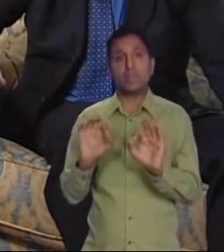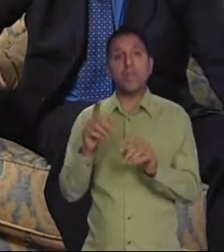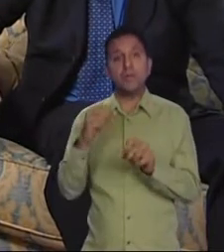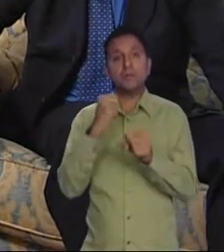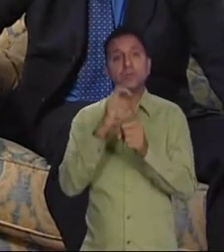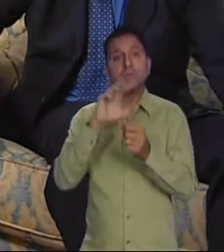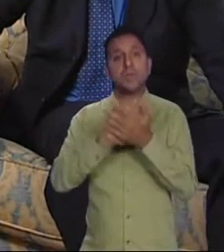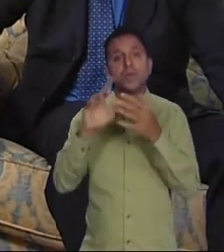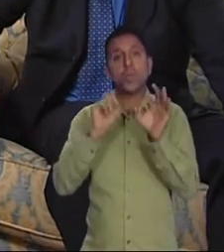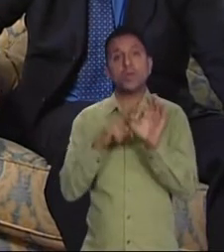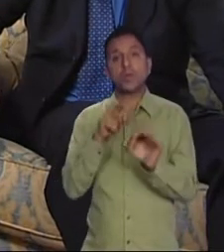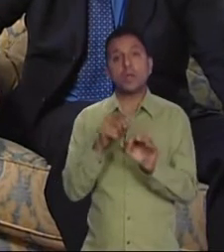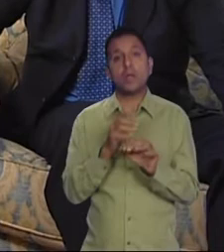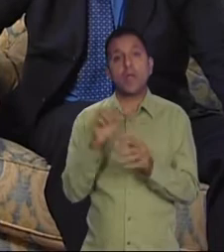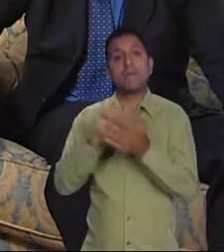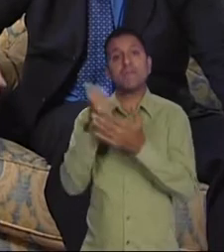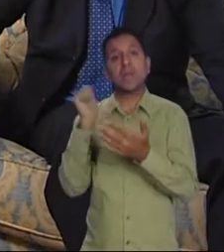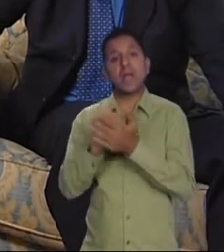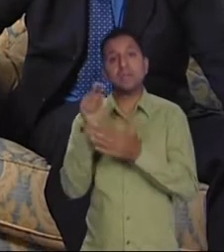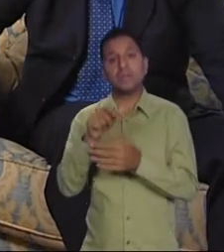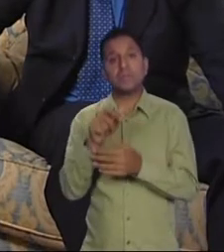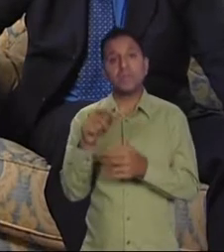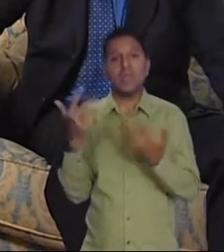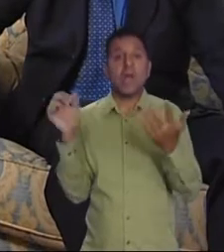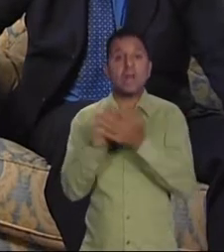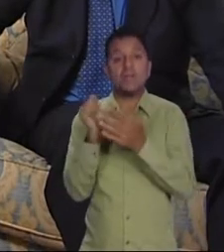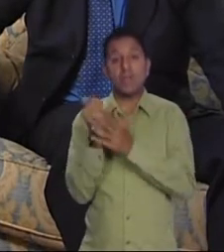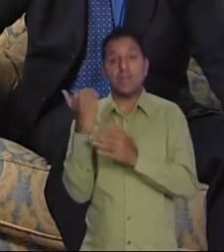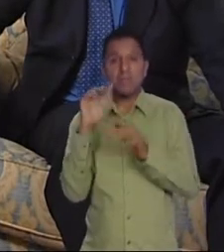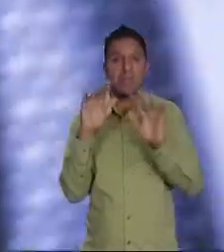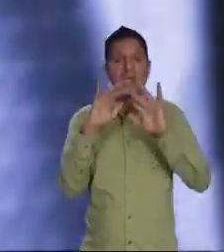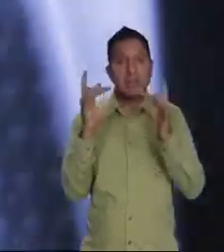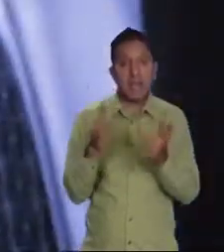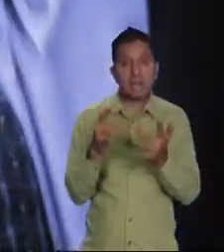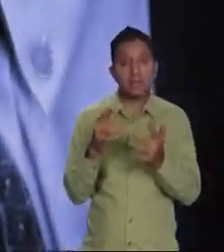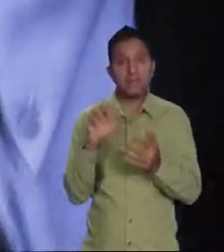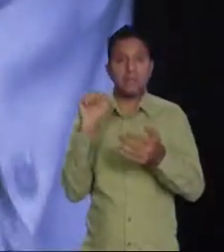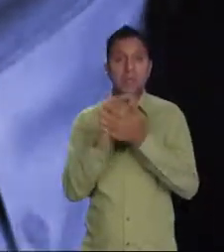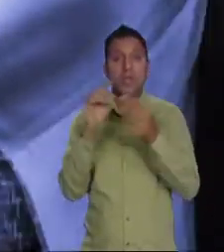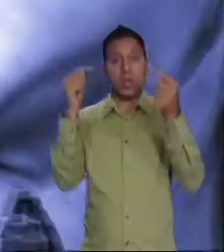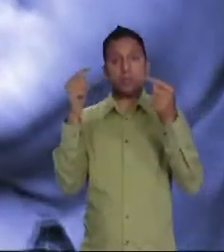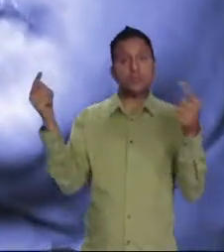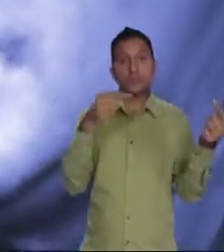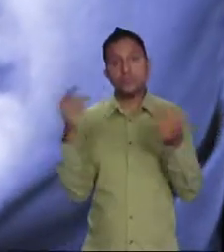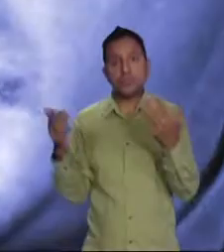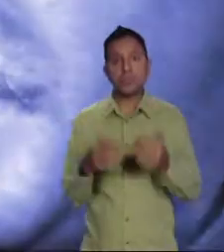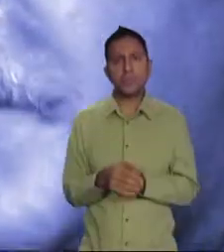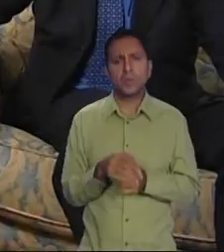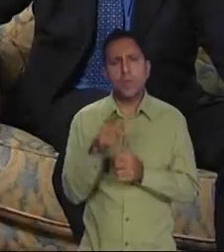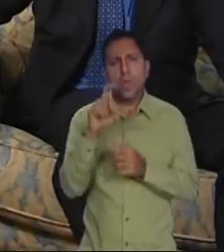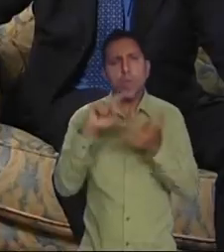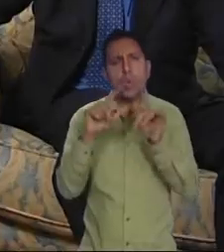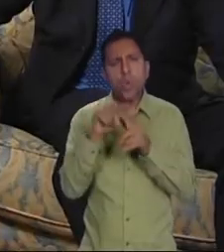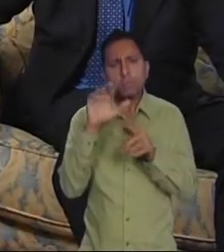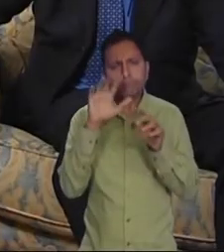people, and they advertised recently on the internet and put a little competition up there. As a code breaker, do you understand